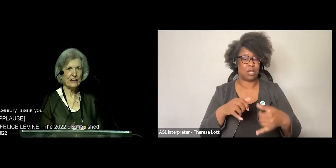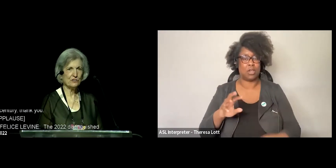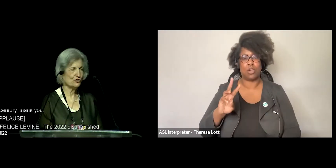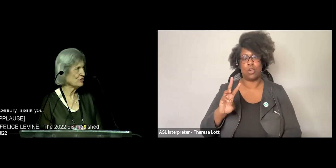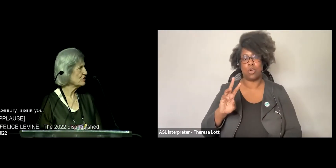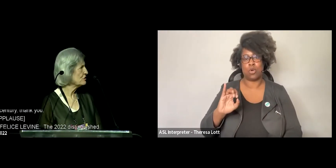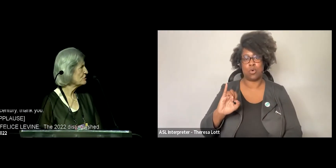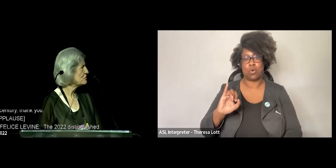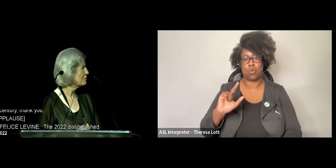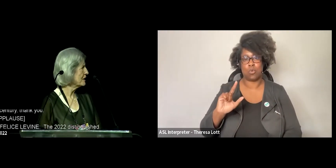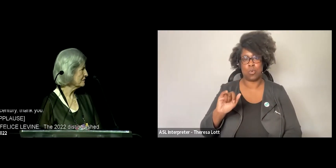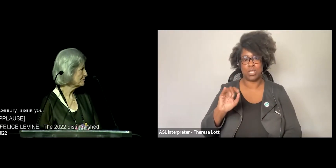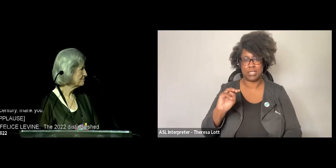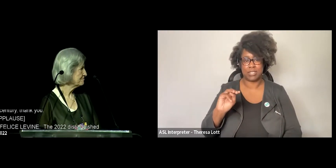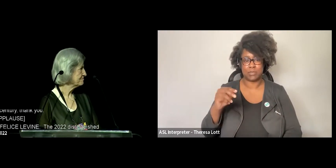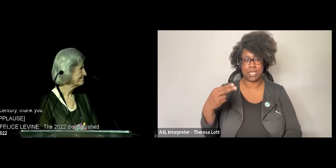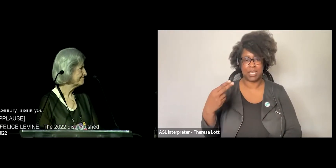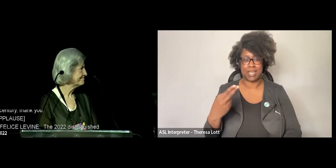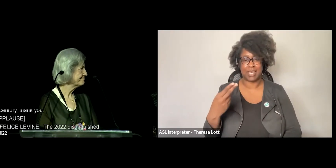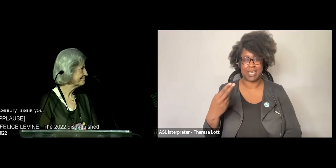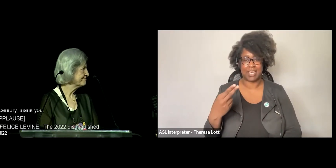William H. Schmidt.